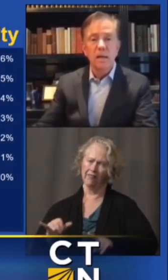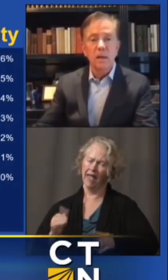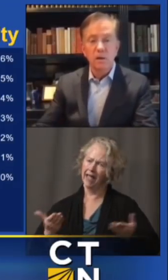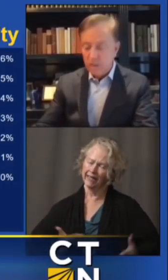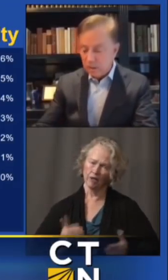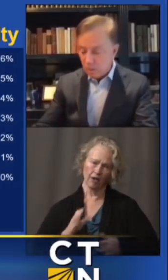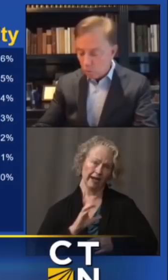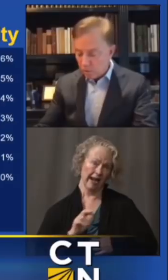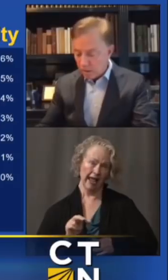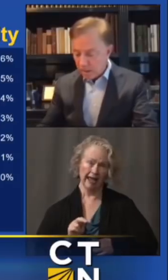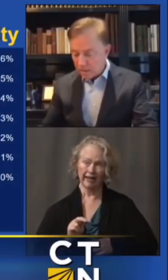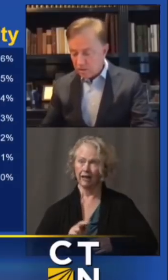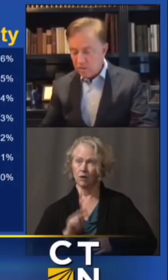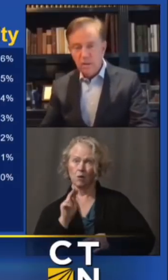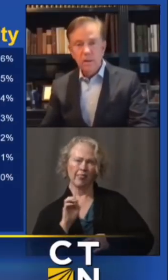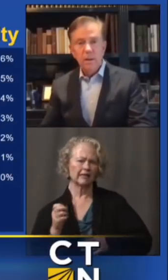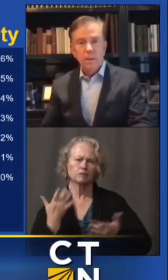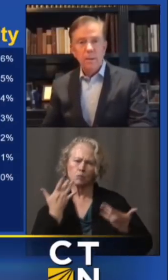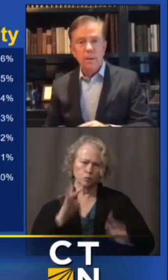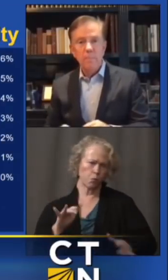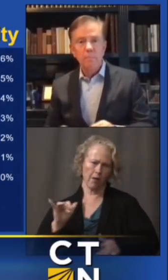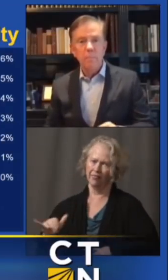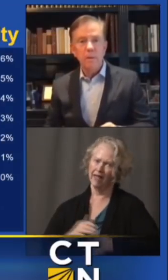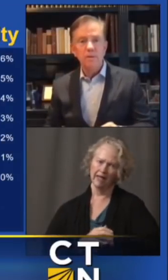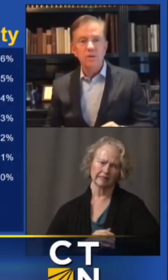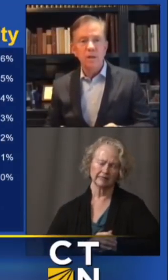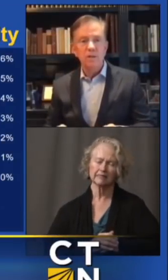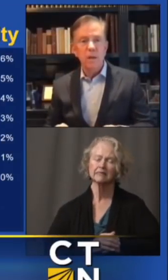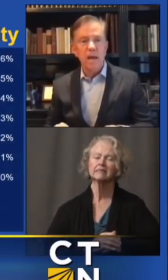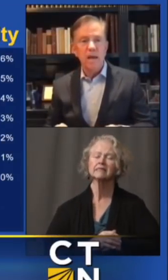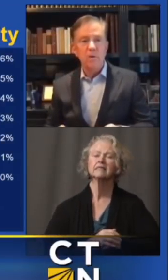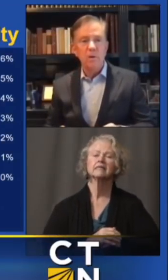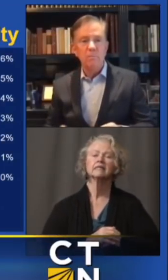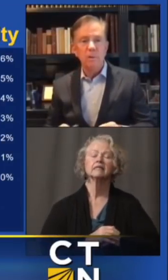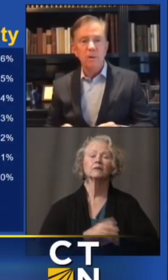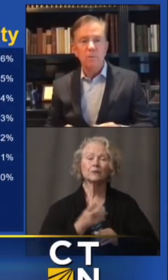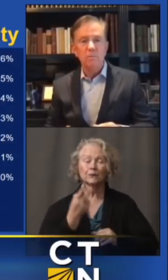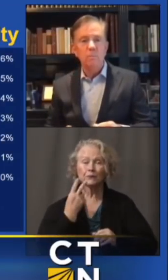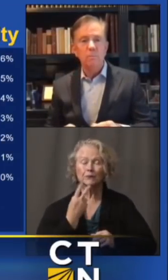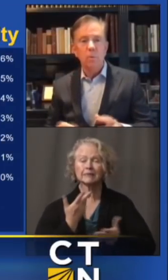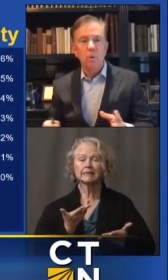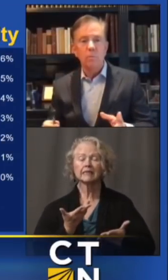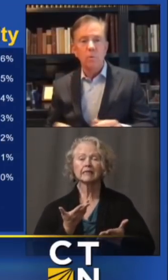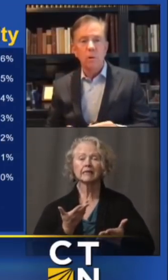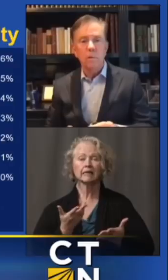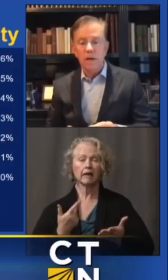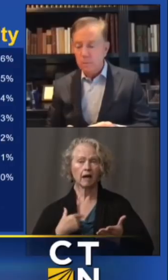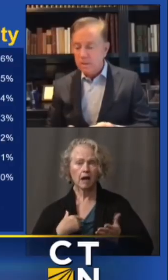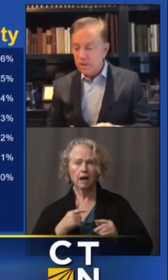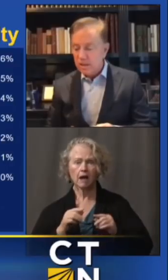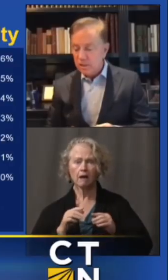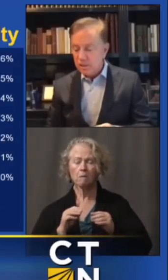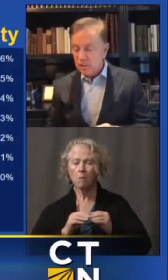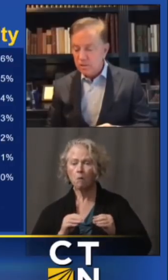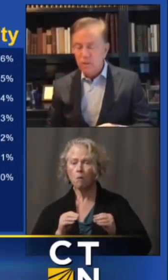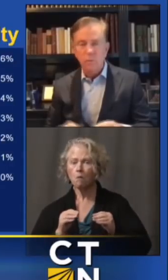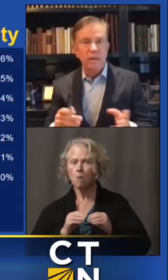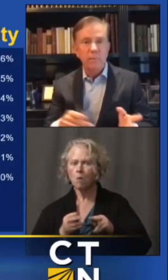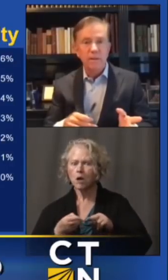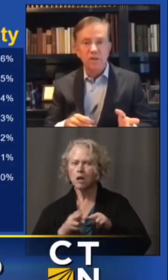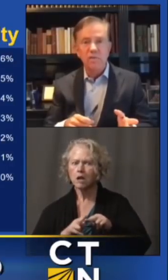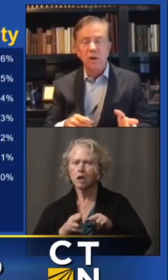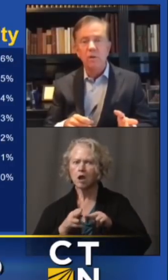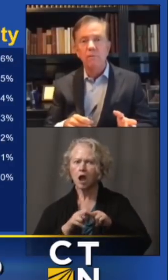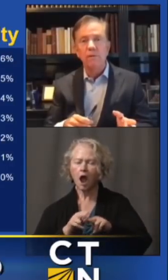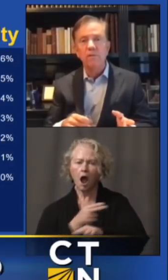and here in the Northeast. As you see, as we add on, more and more hospitalizations, we have